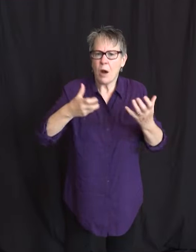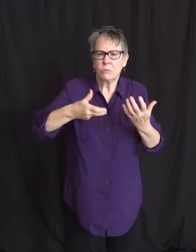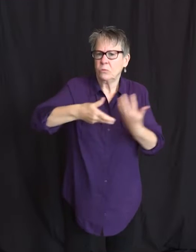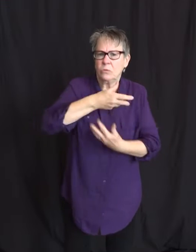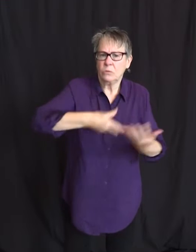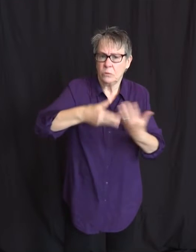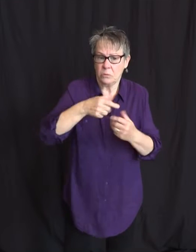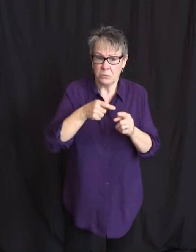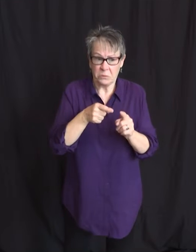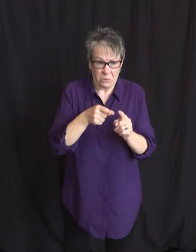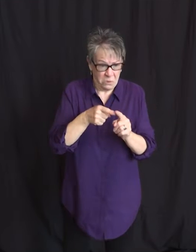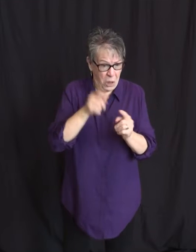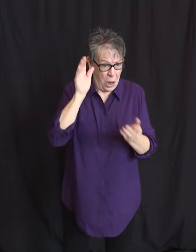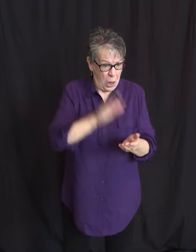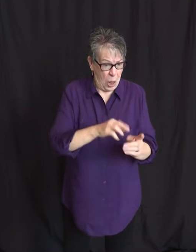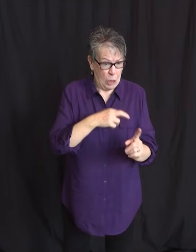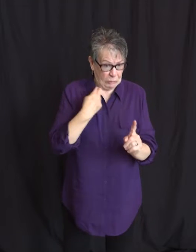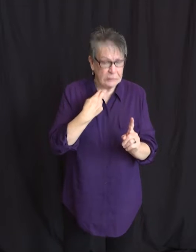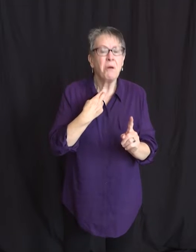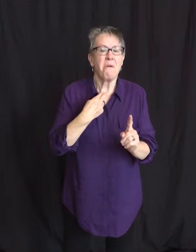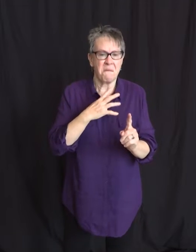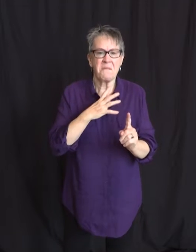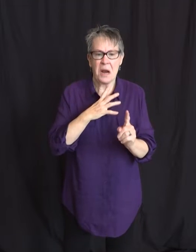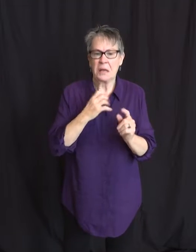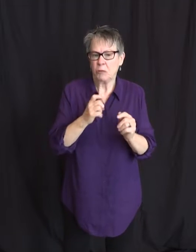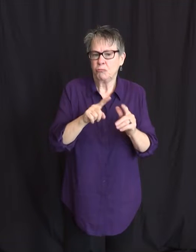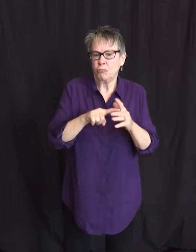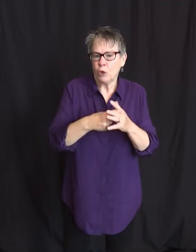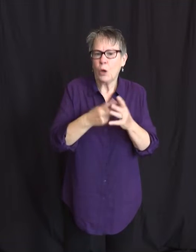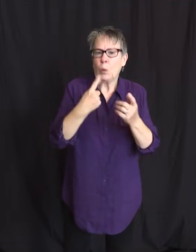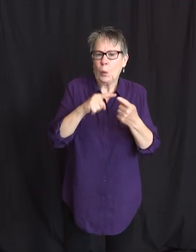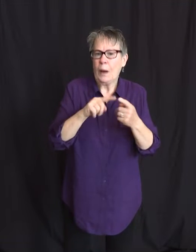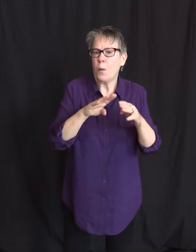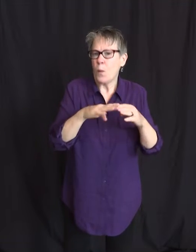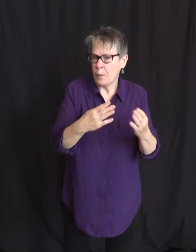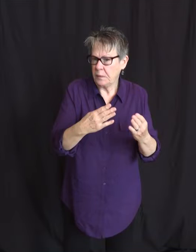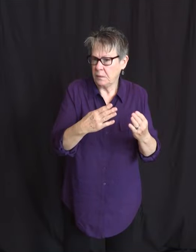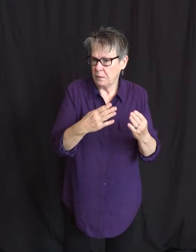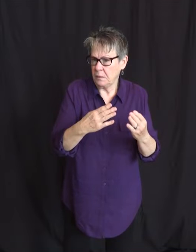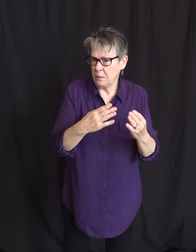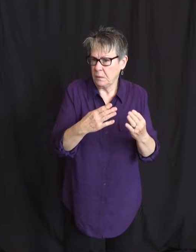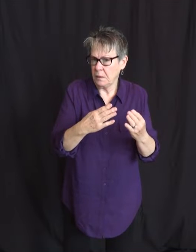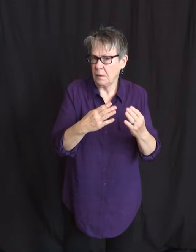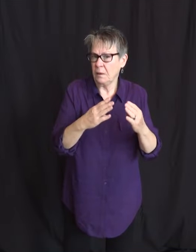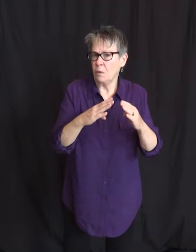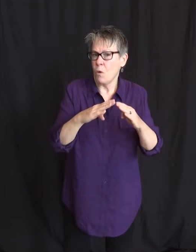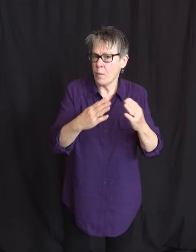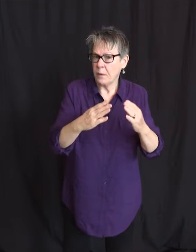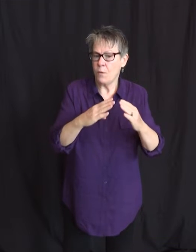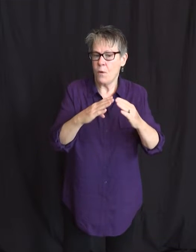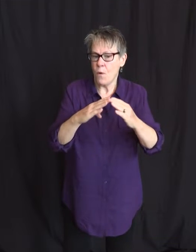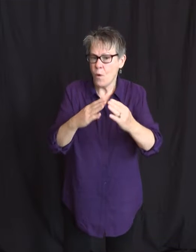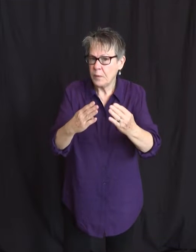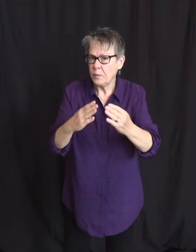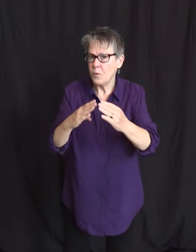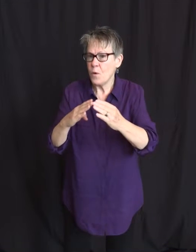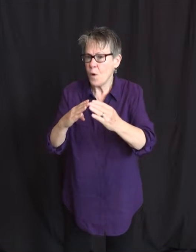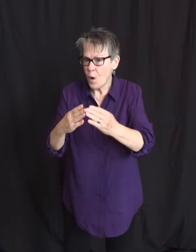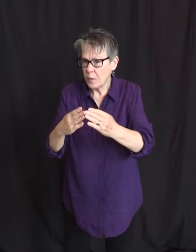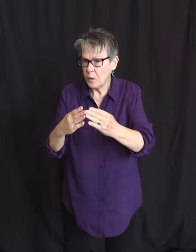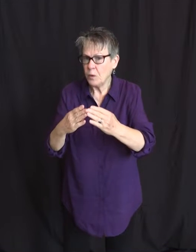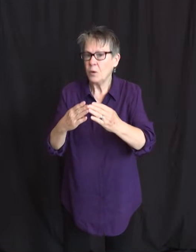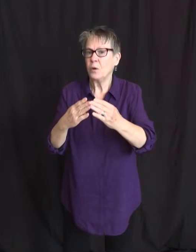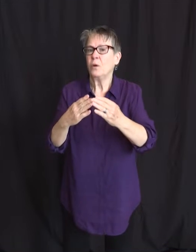can move up the matrix, bringing more businesses and activities online until we achieve a fully functioning and open